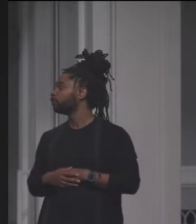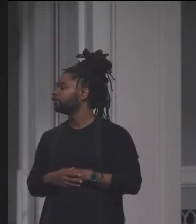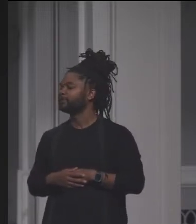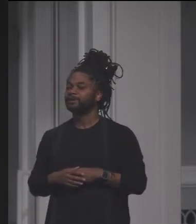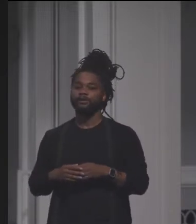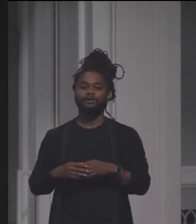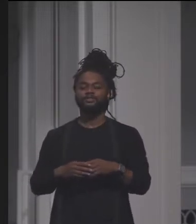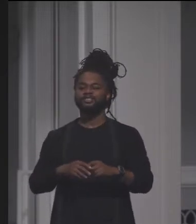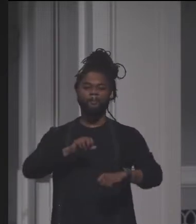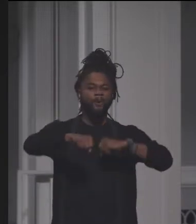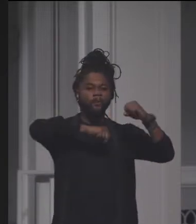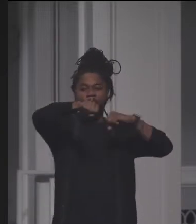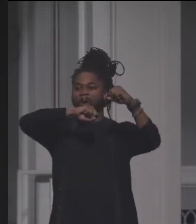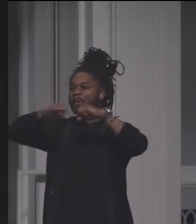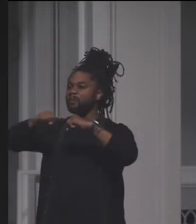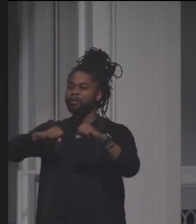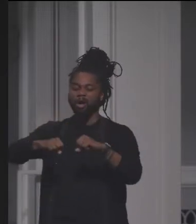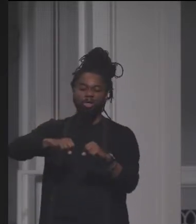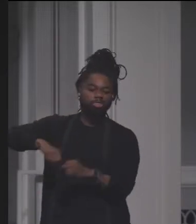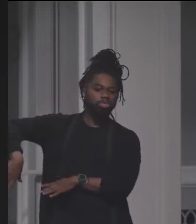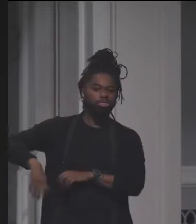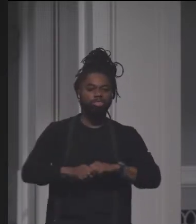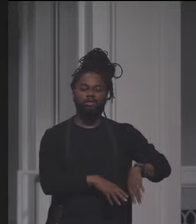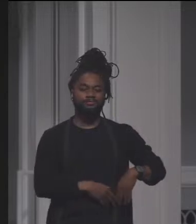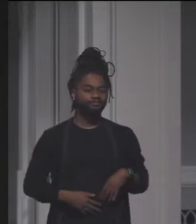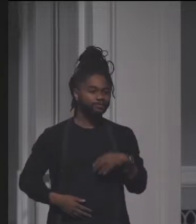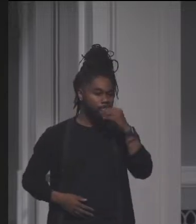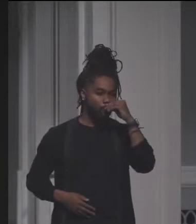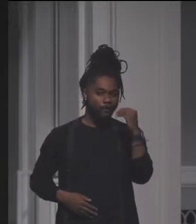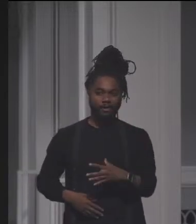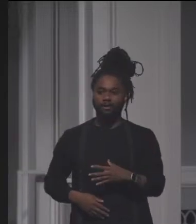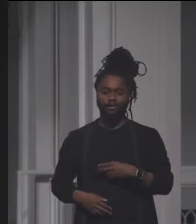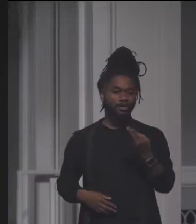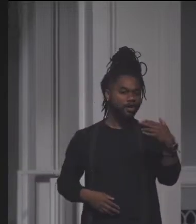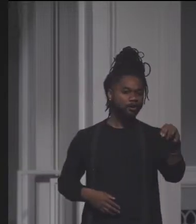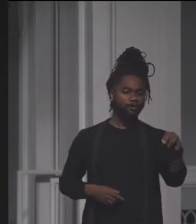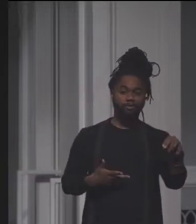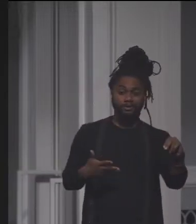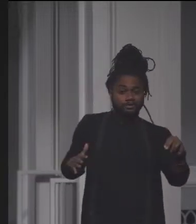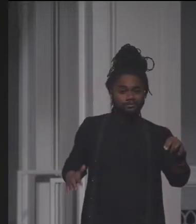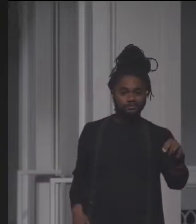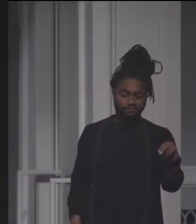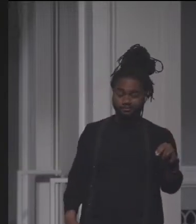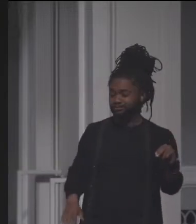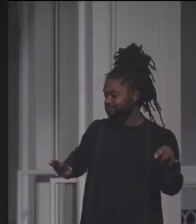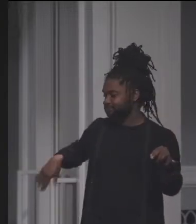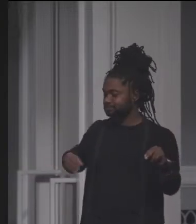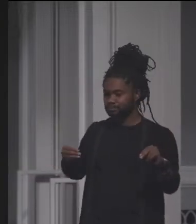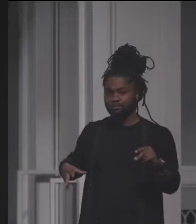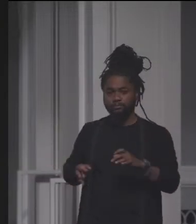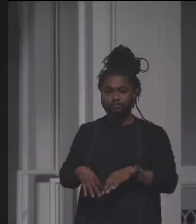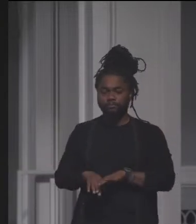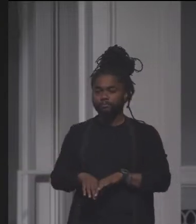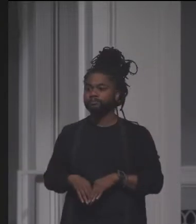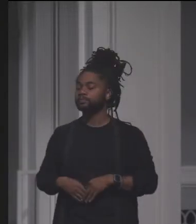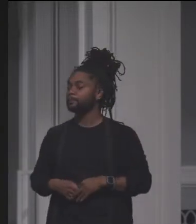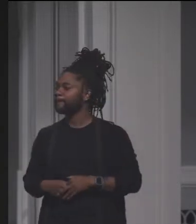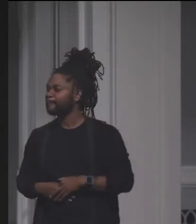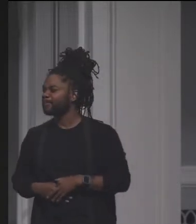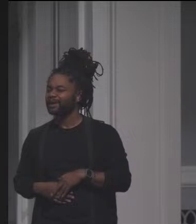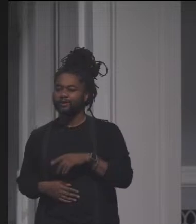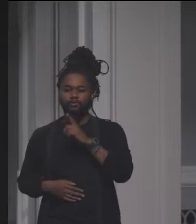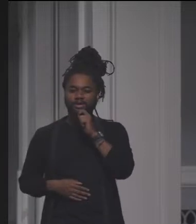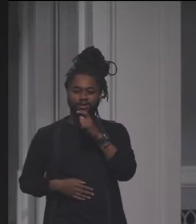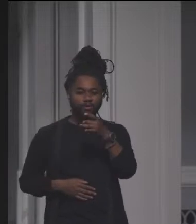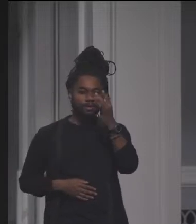stuff behind them, those smoking buildings, and they don't care. They're a hero. And I have never really been very keen on that idea.